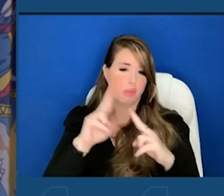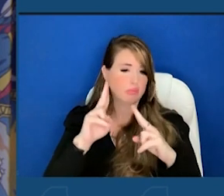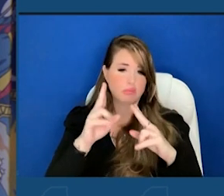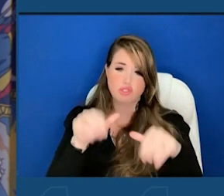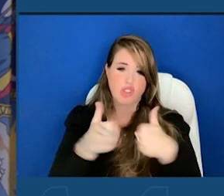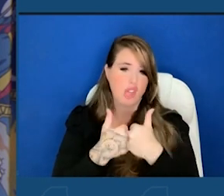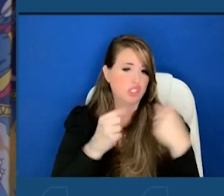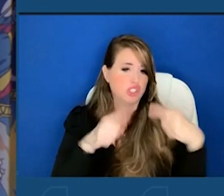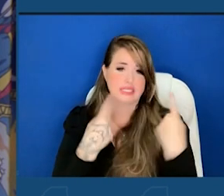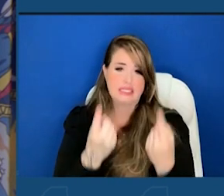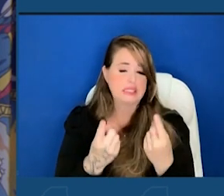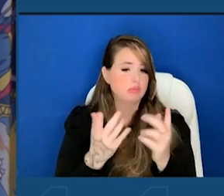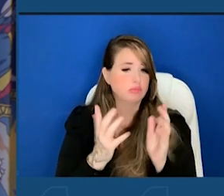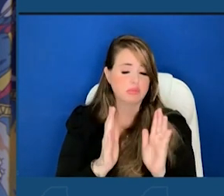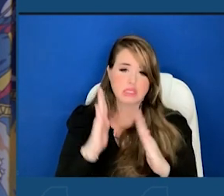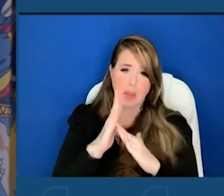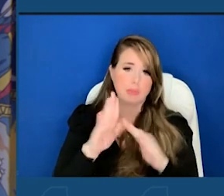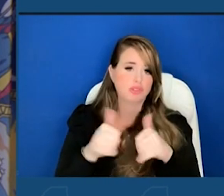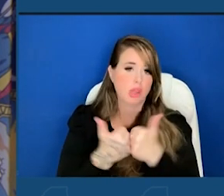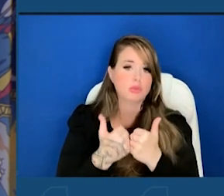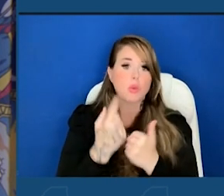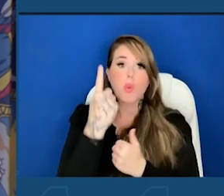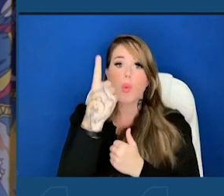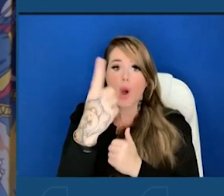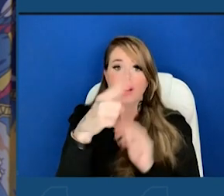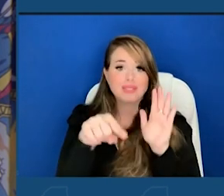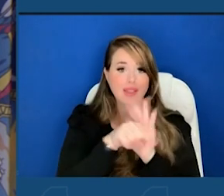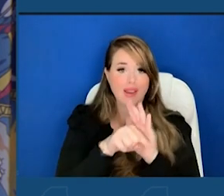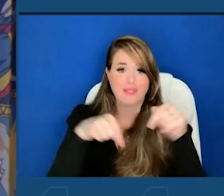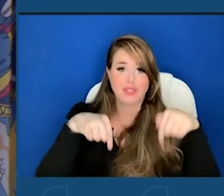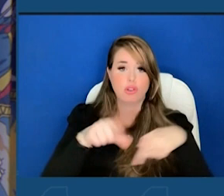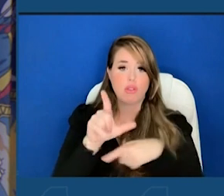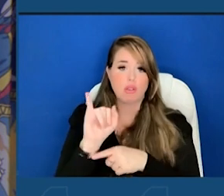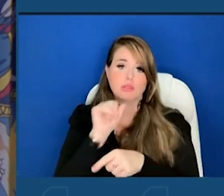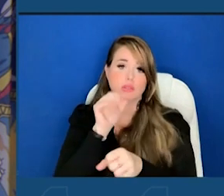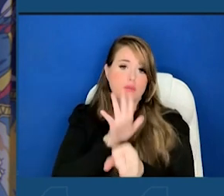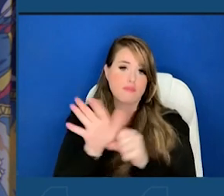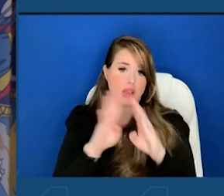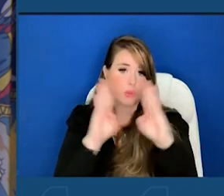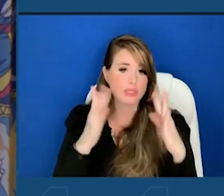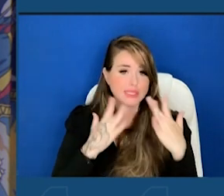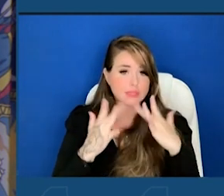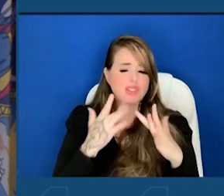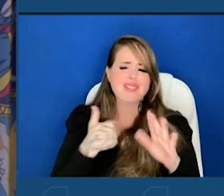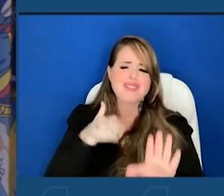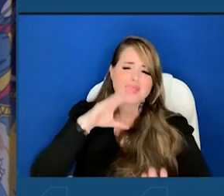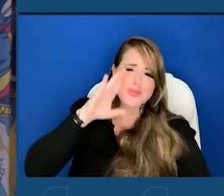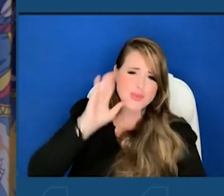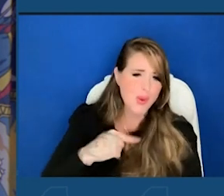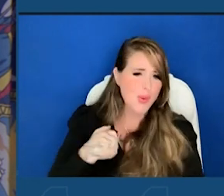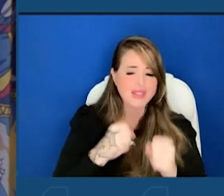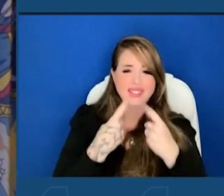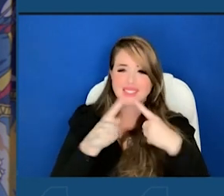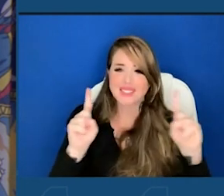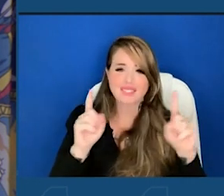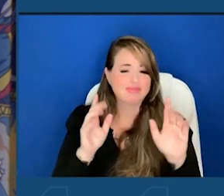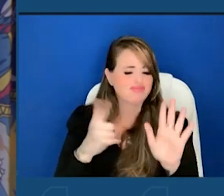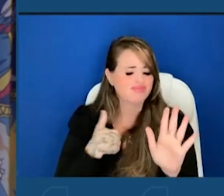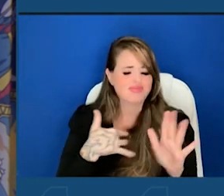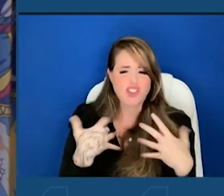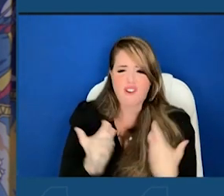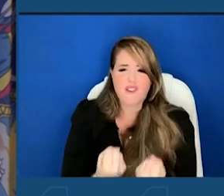us right now, the only thing holding us back here on Long Island. And I know we can get through this. I am so confident of this. All I know is